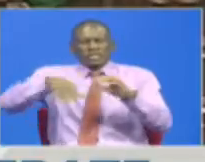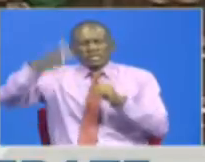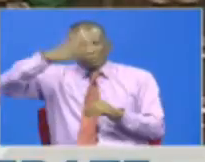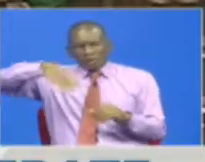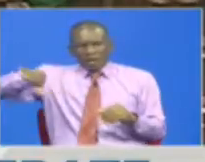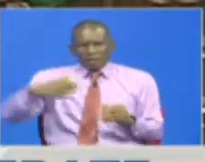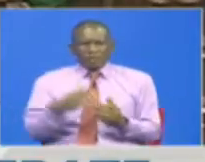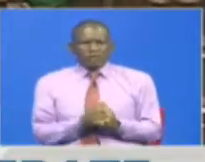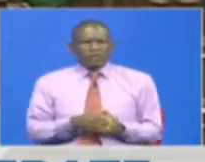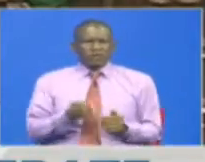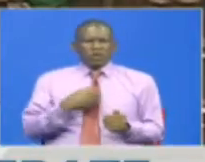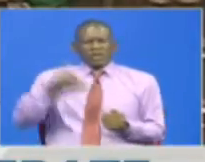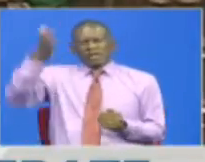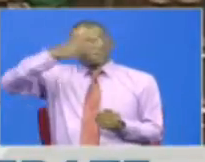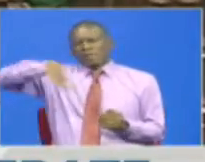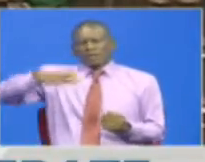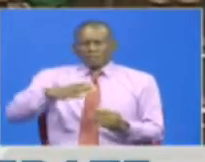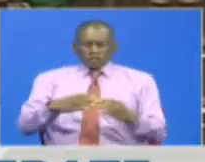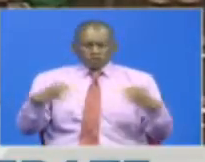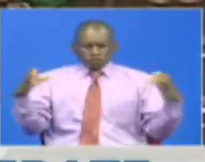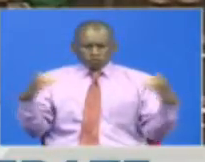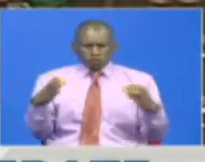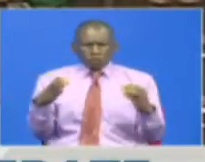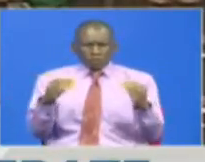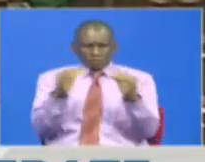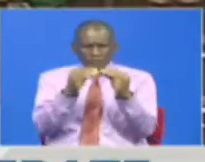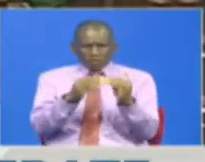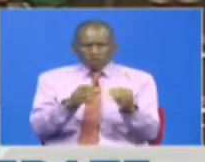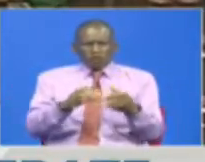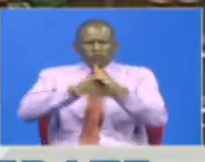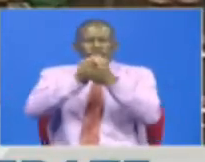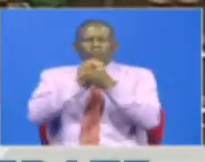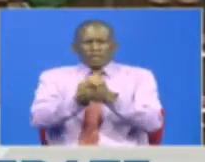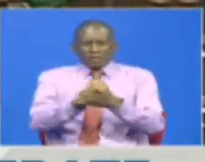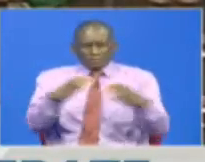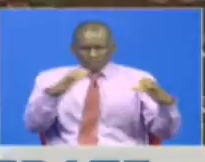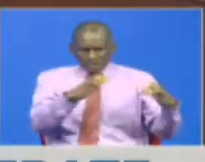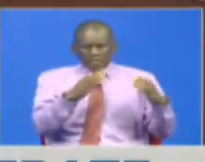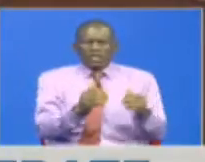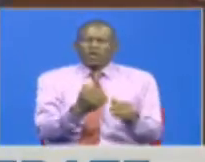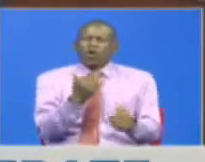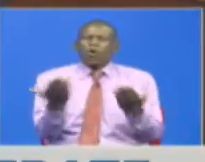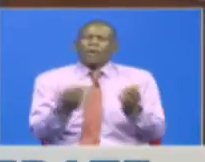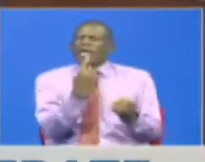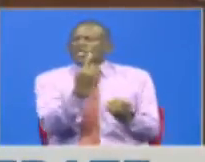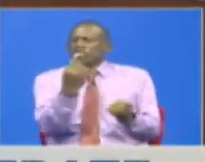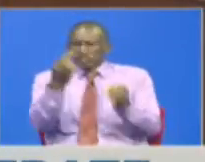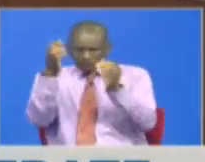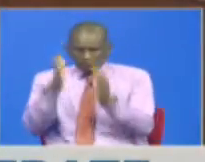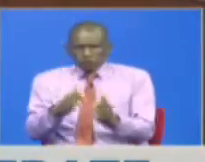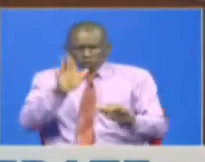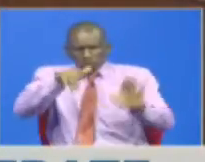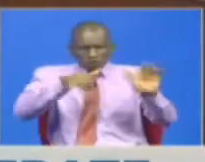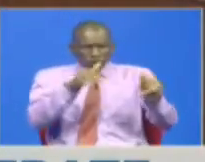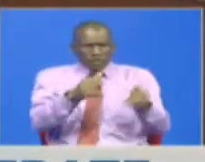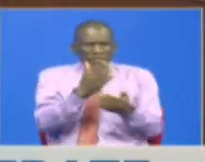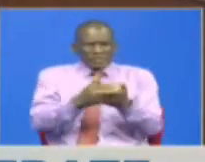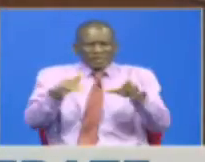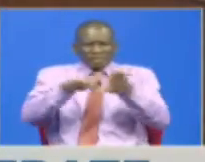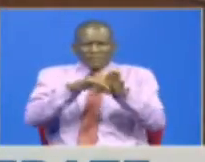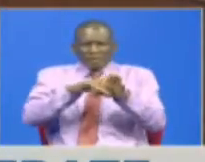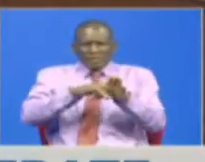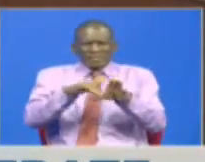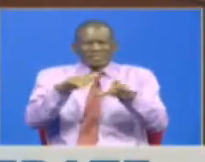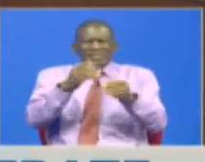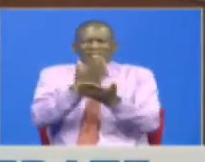had a parliamentary group of Jubilee Party where we called each and every person, several members of Jubilee Party, including several